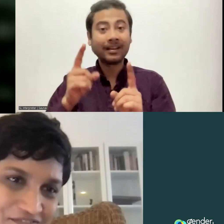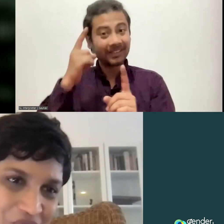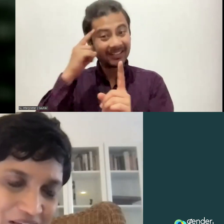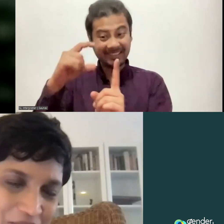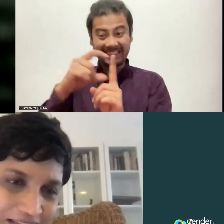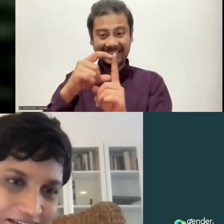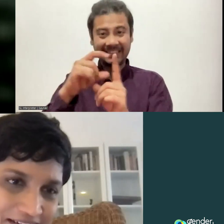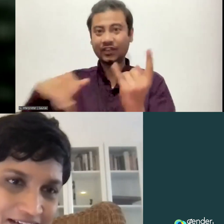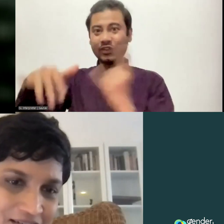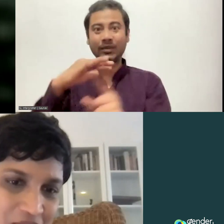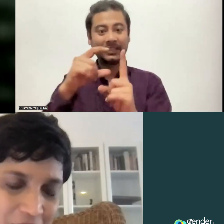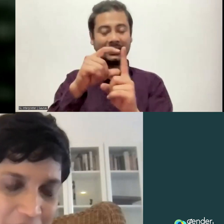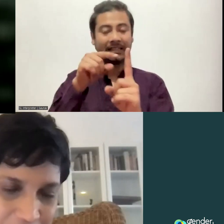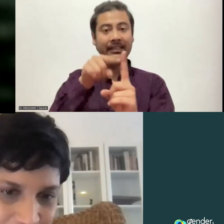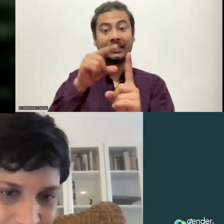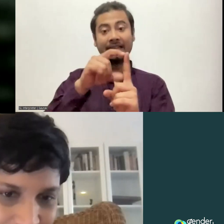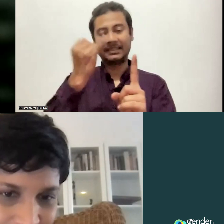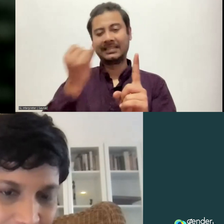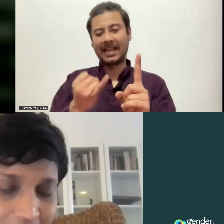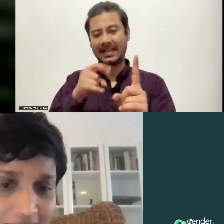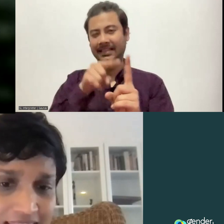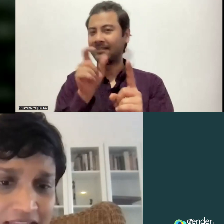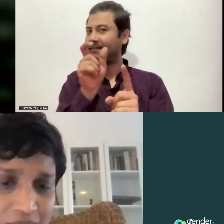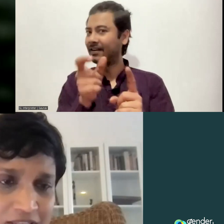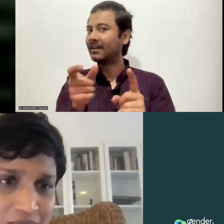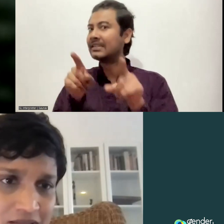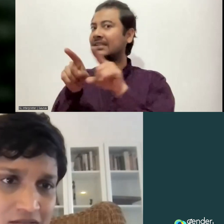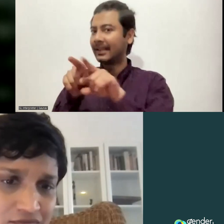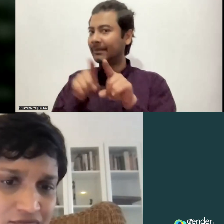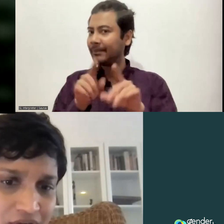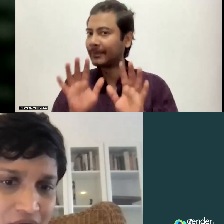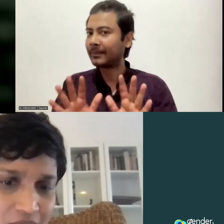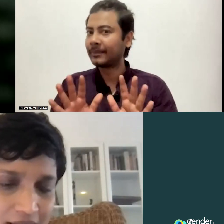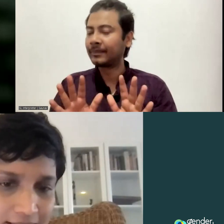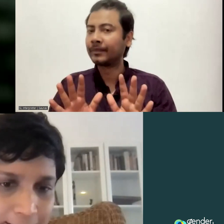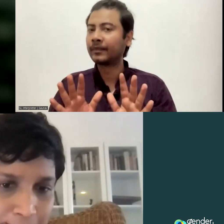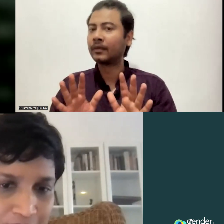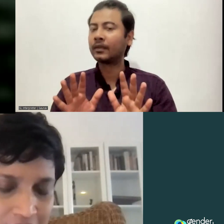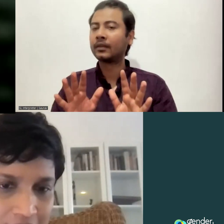word, if you will, over there. So I think the principles of,